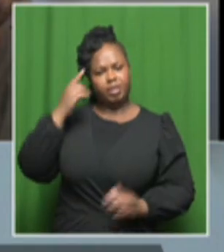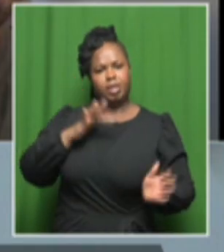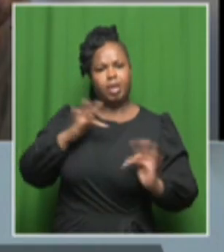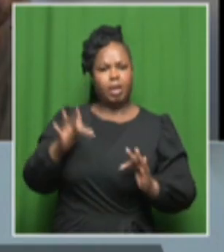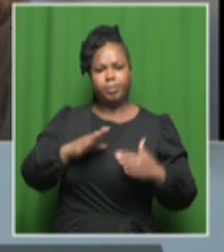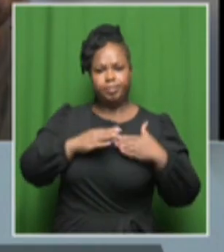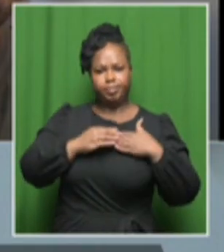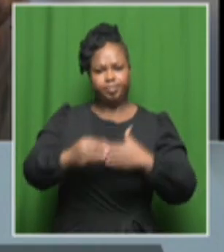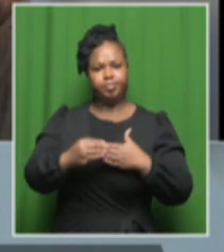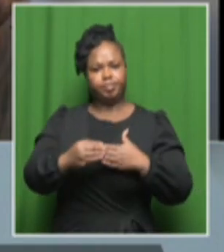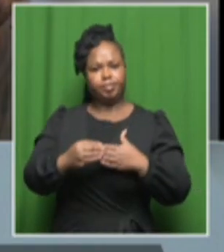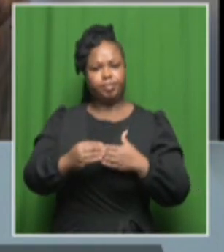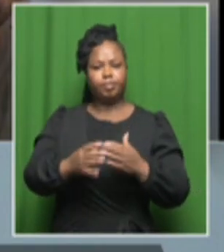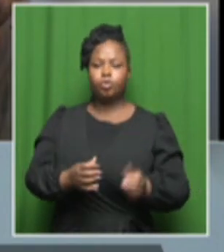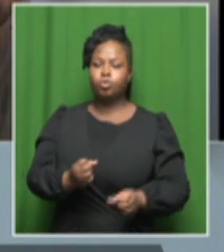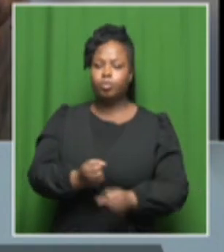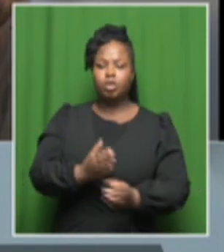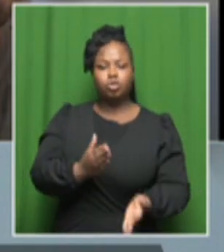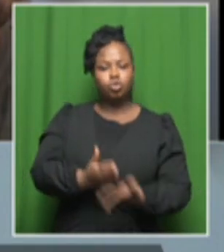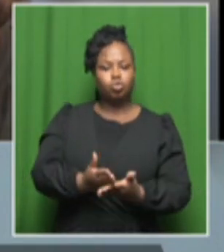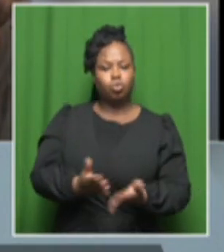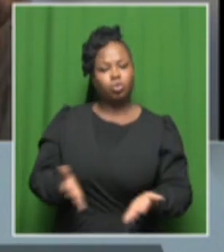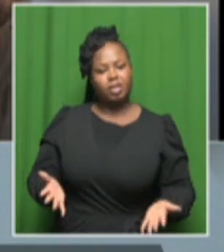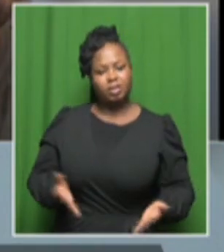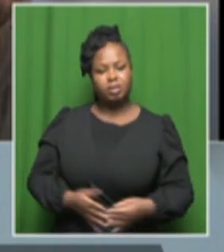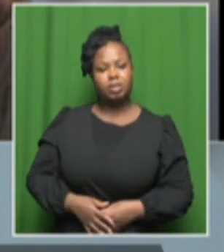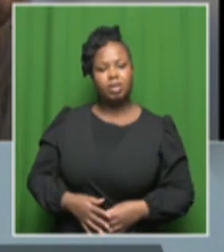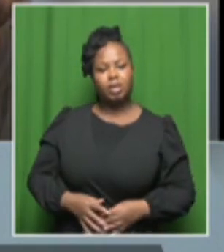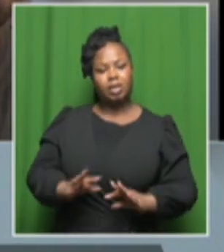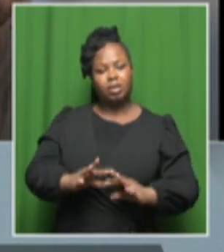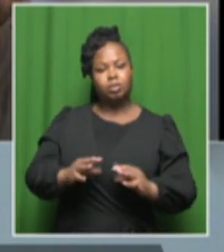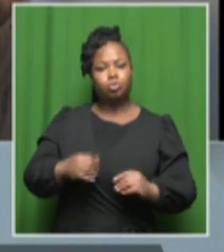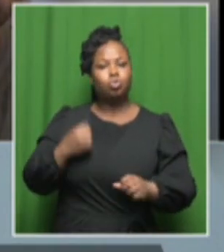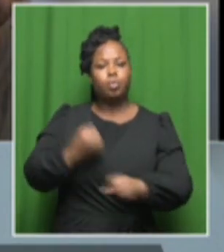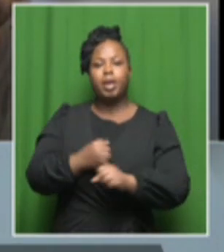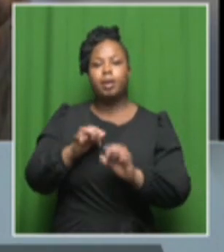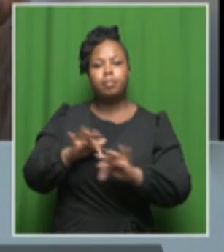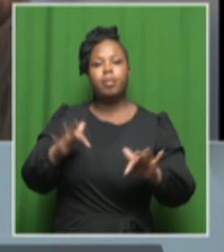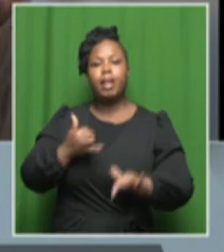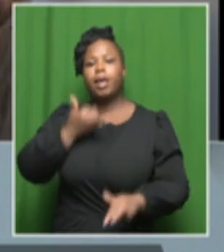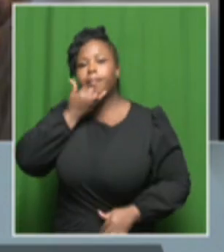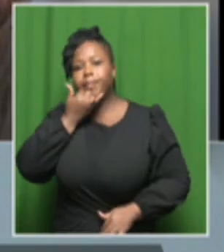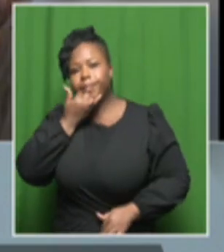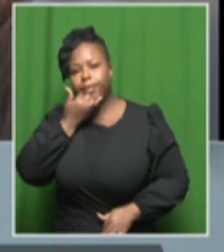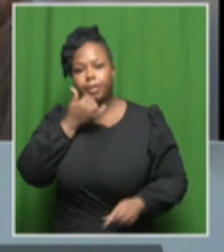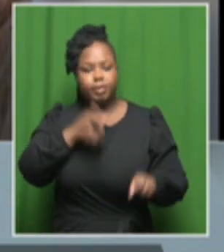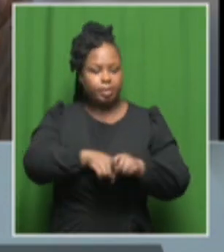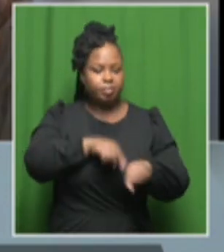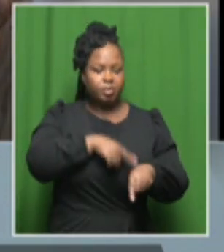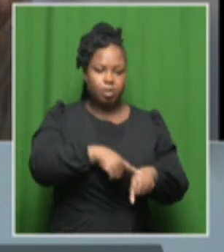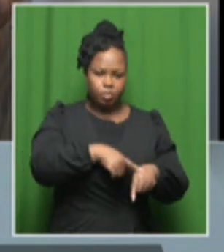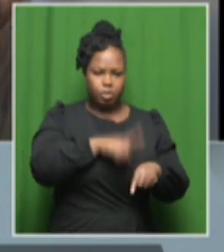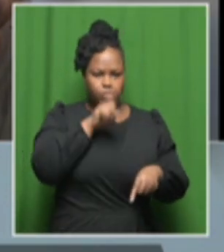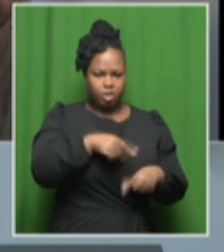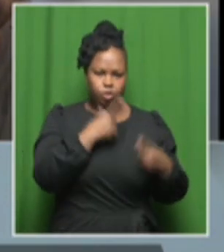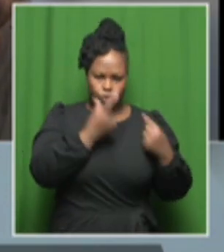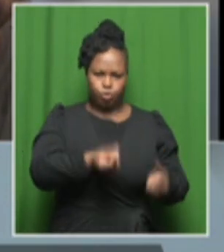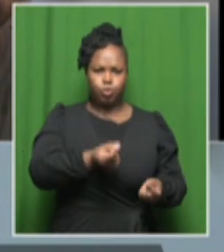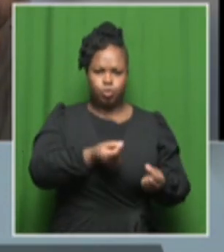through the need to please versus what he needed to do in order to get us over the